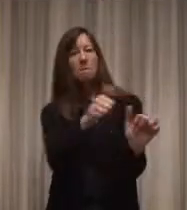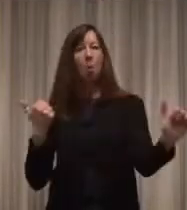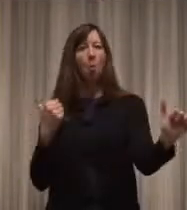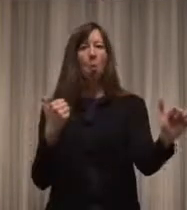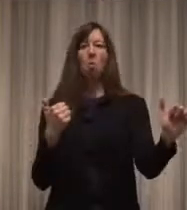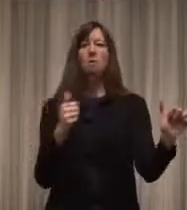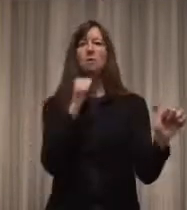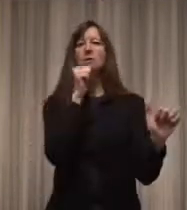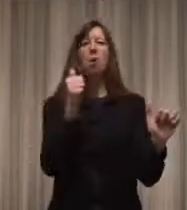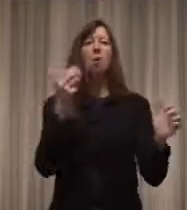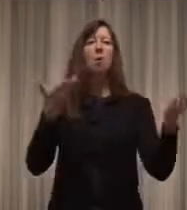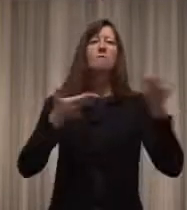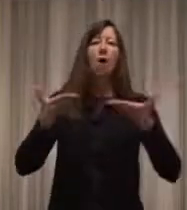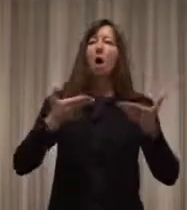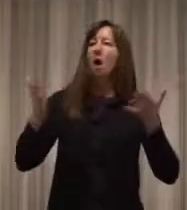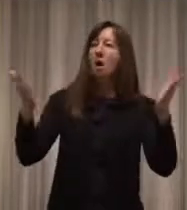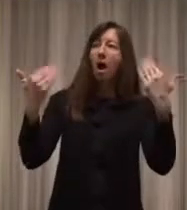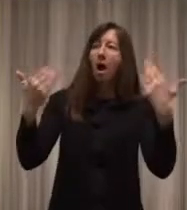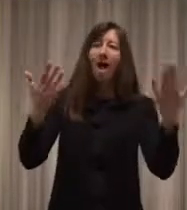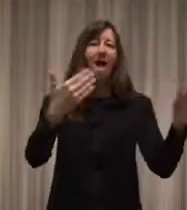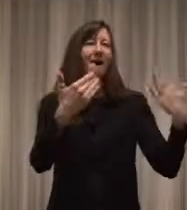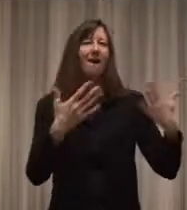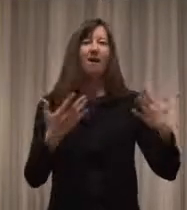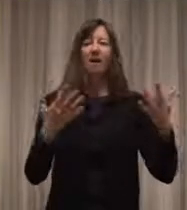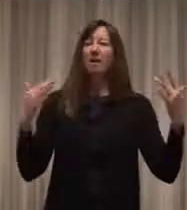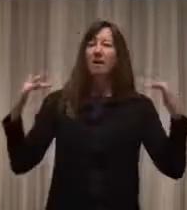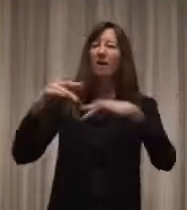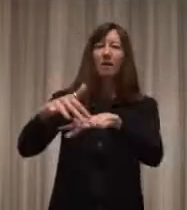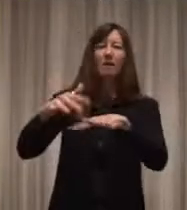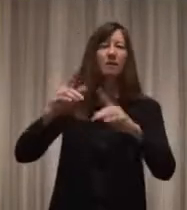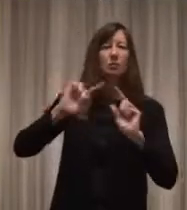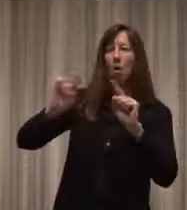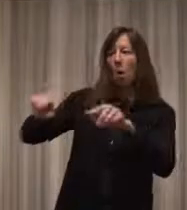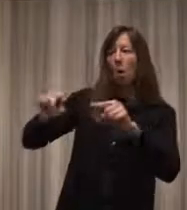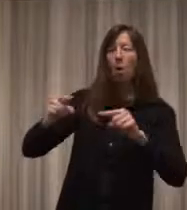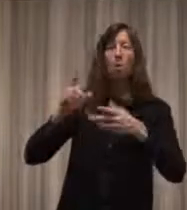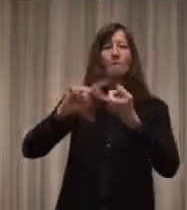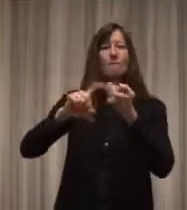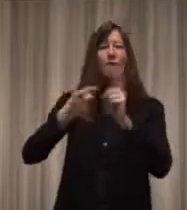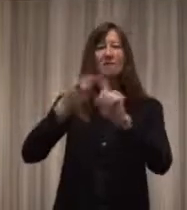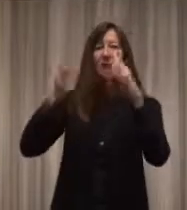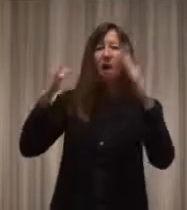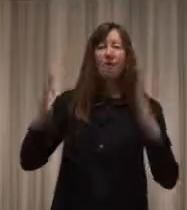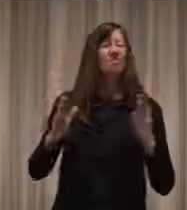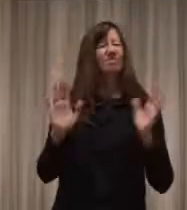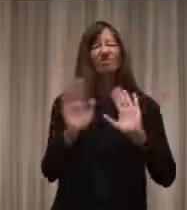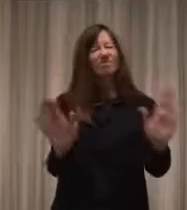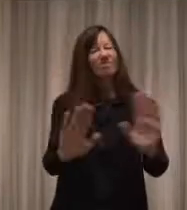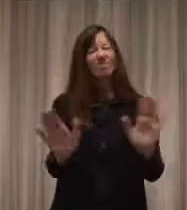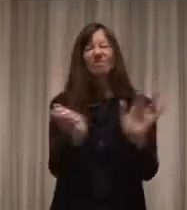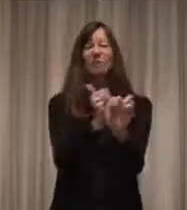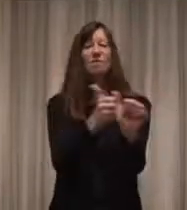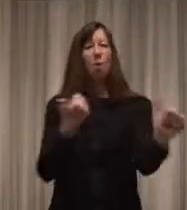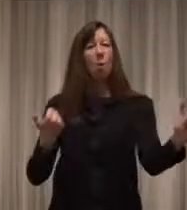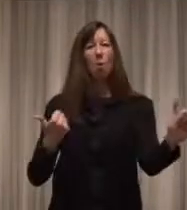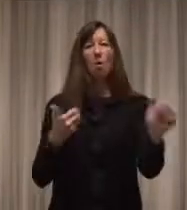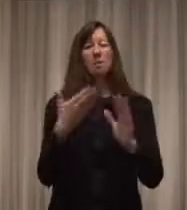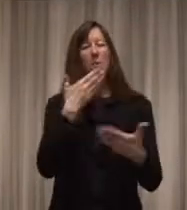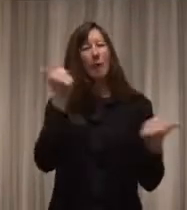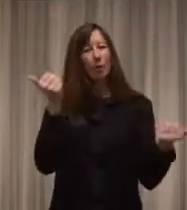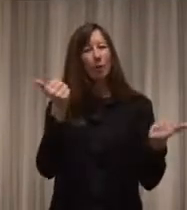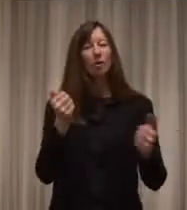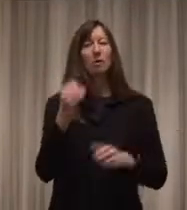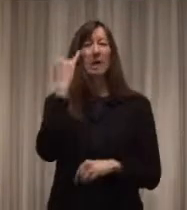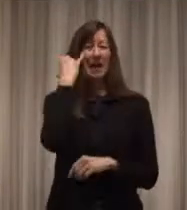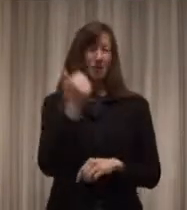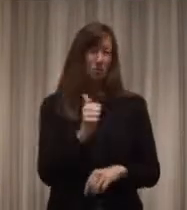gatherings. If you absolutely feel compelled to get together with friends and you can't definitively know